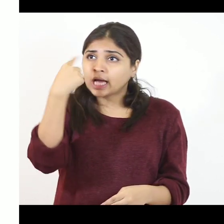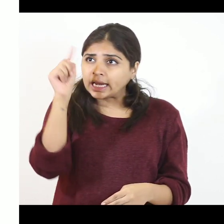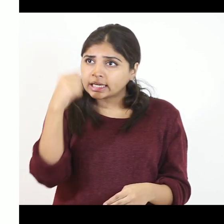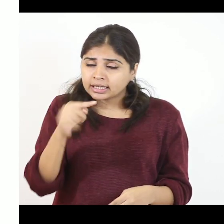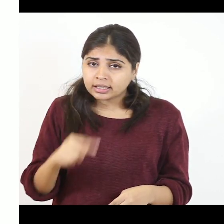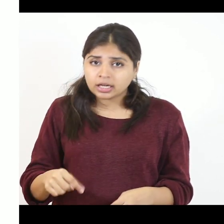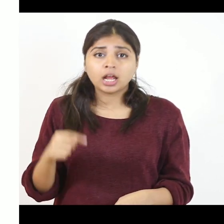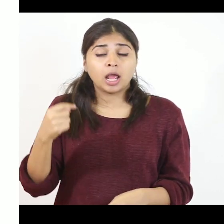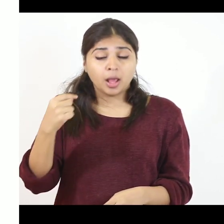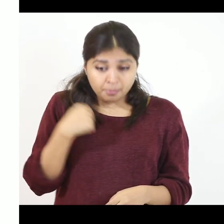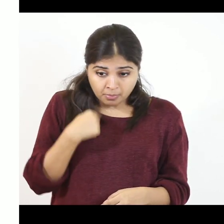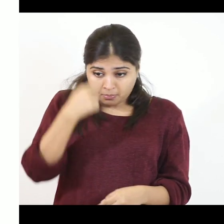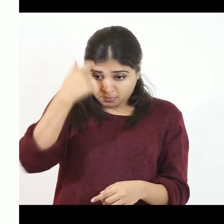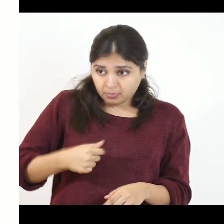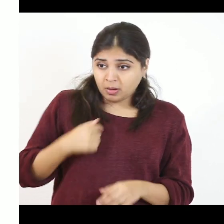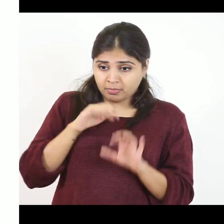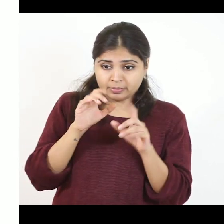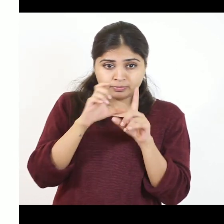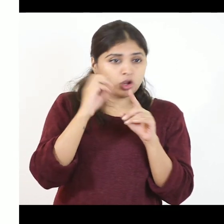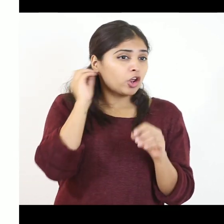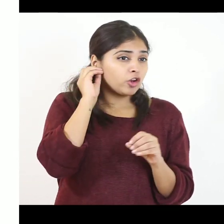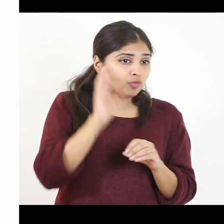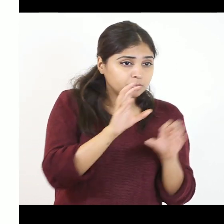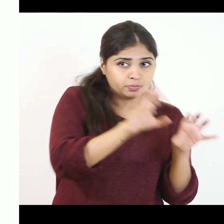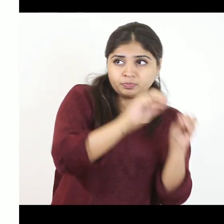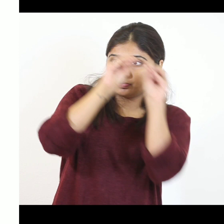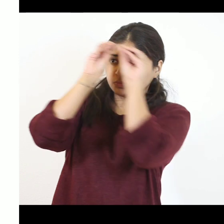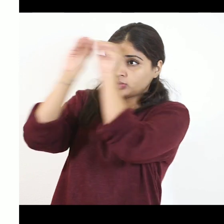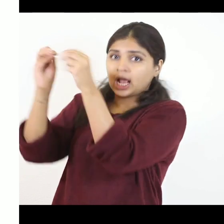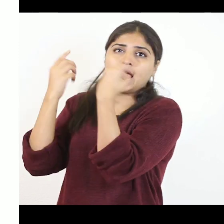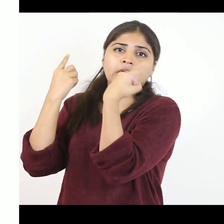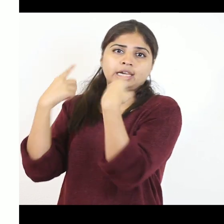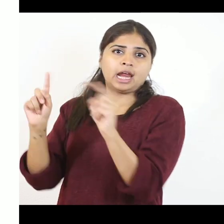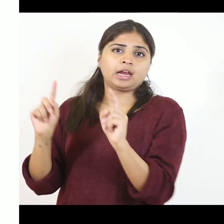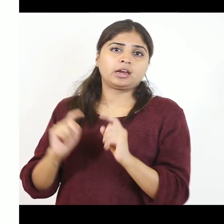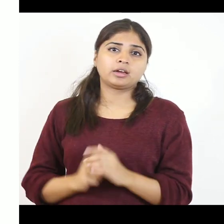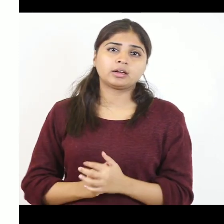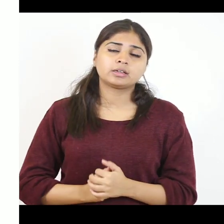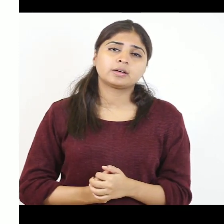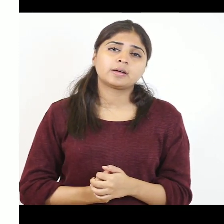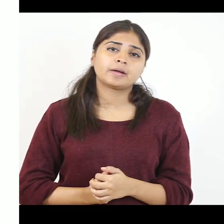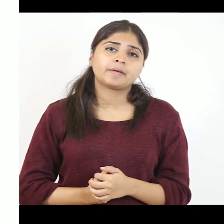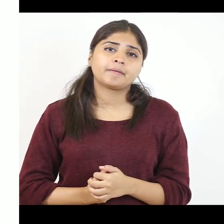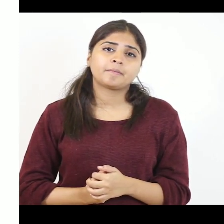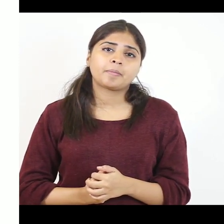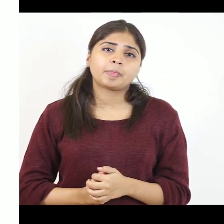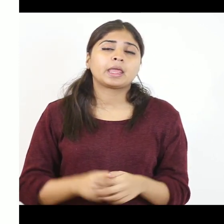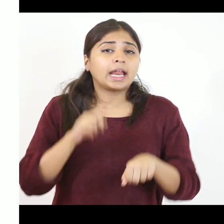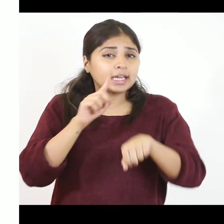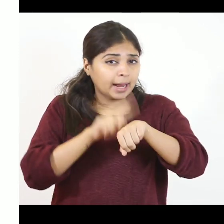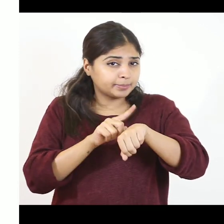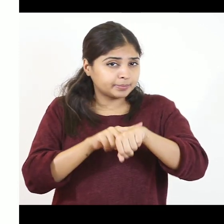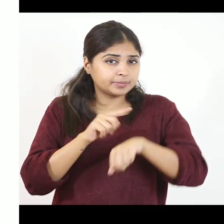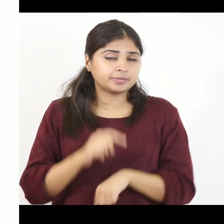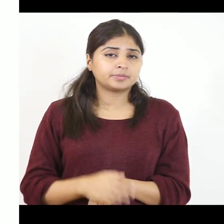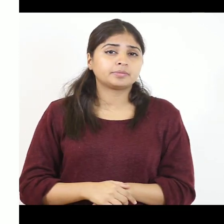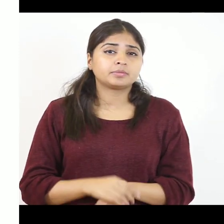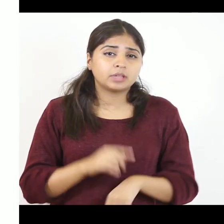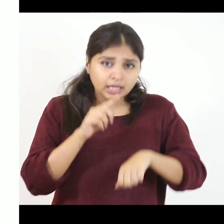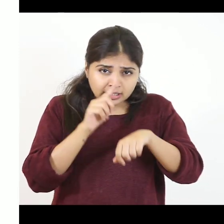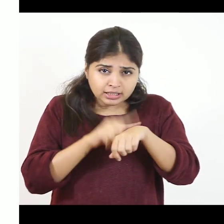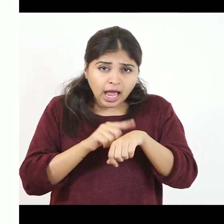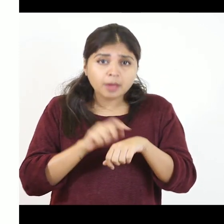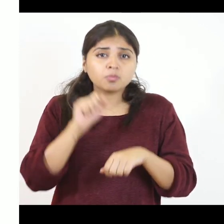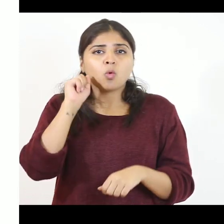entry operator should enter data in the computer accurately. Timing. It is a